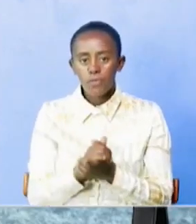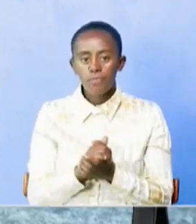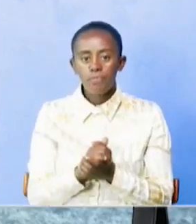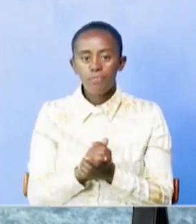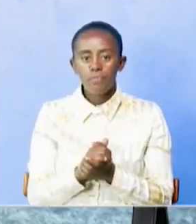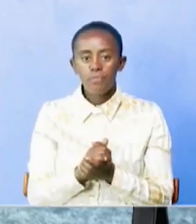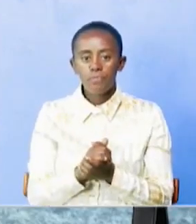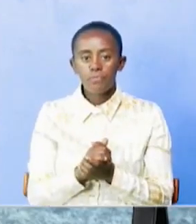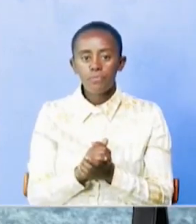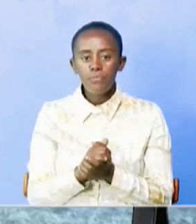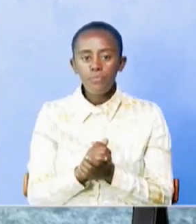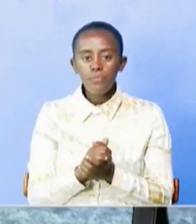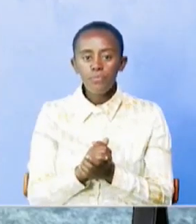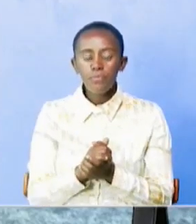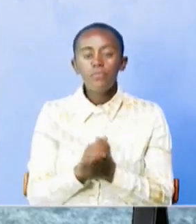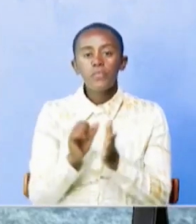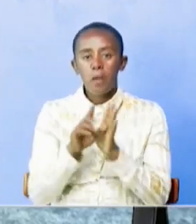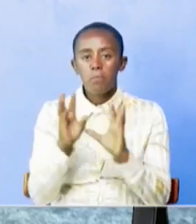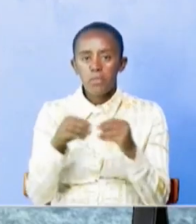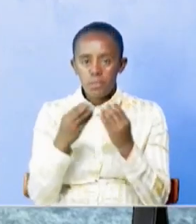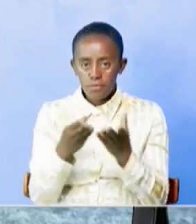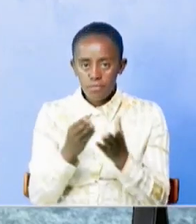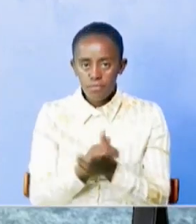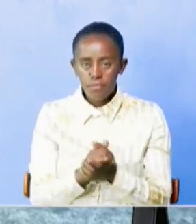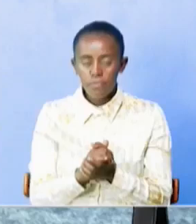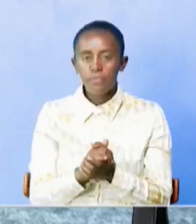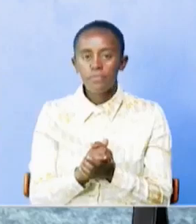positive. Let's give an example.